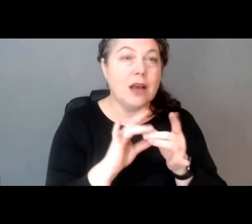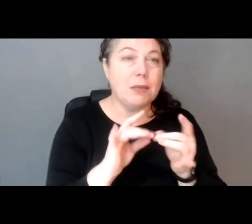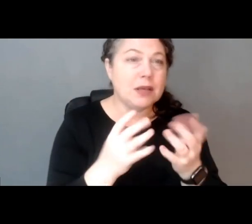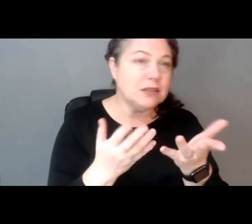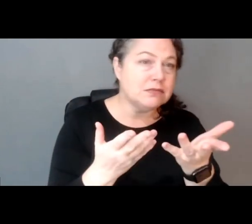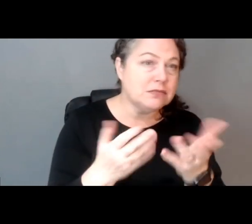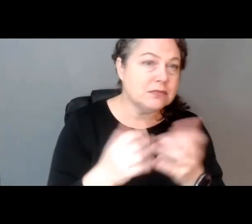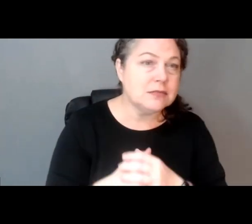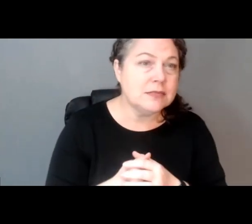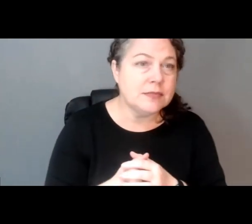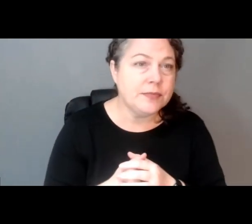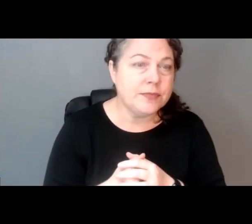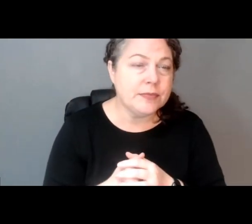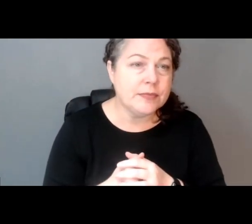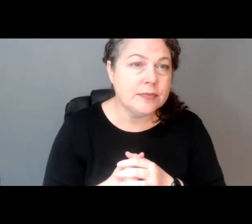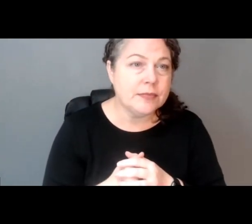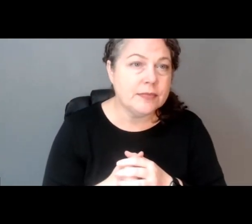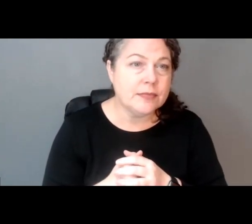about.